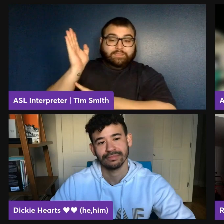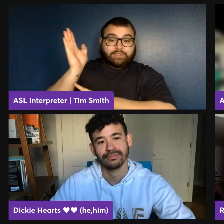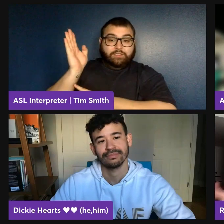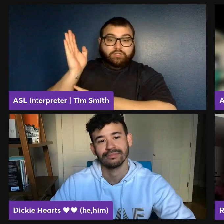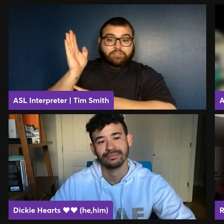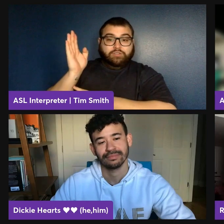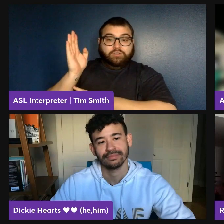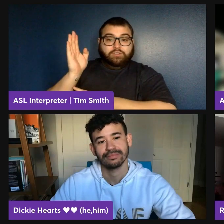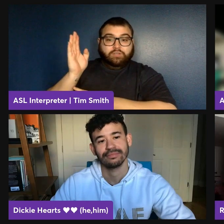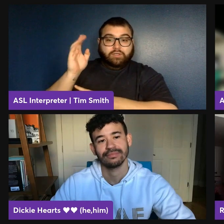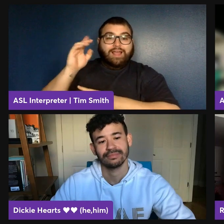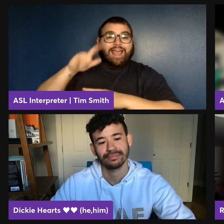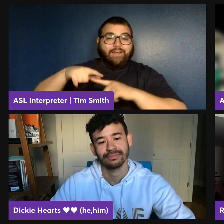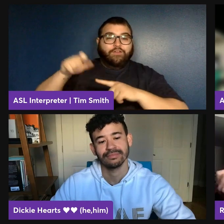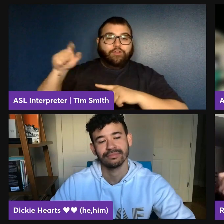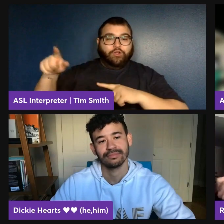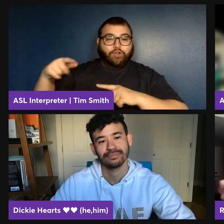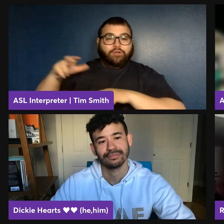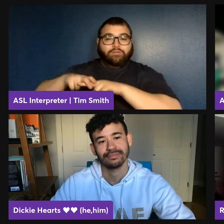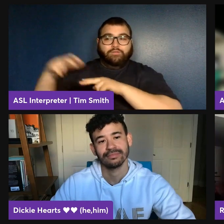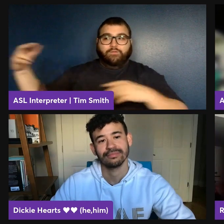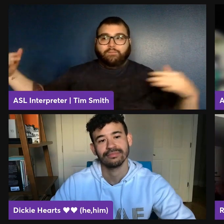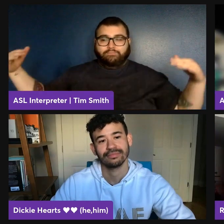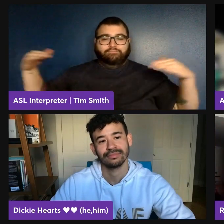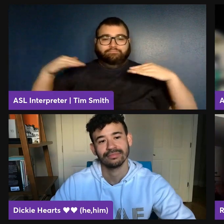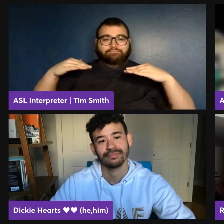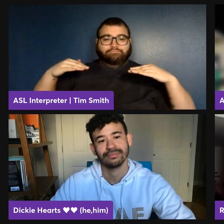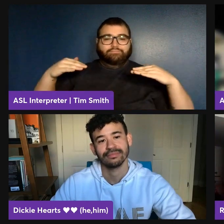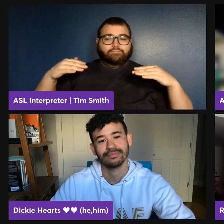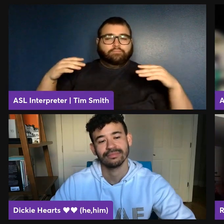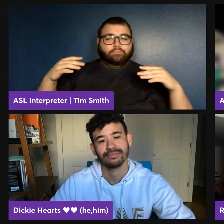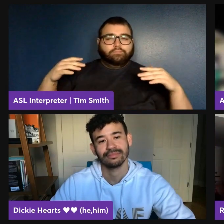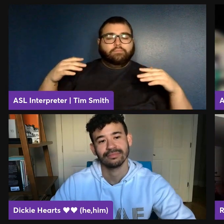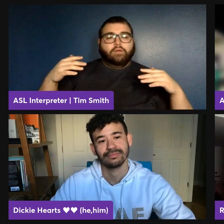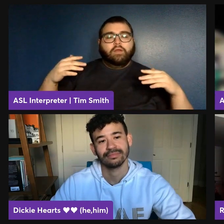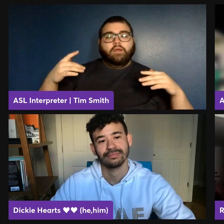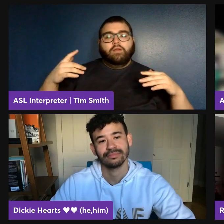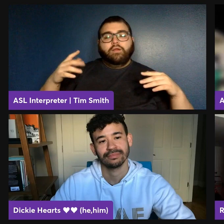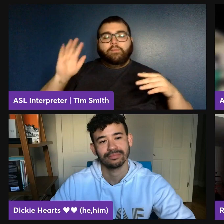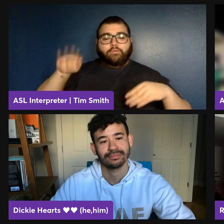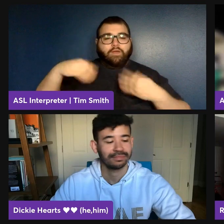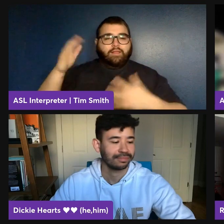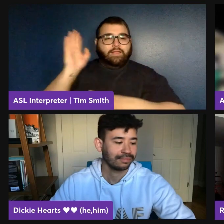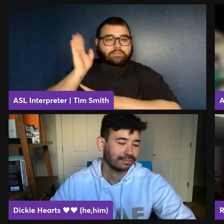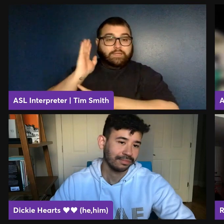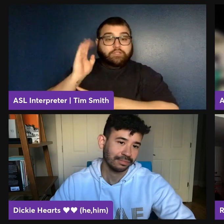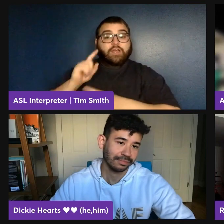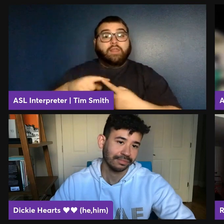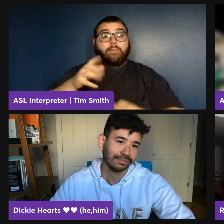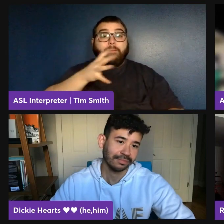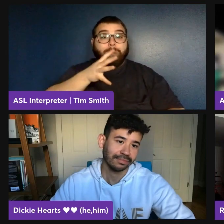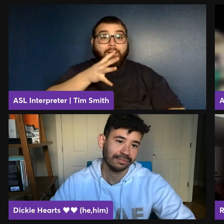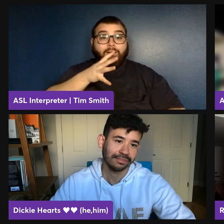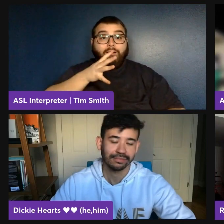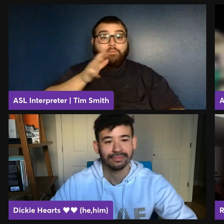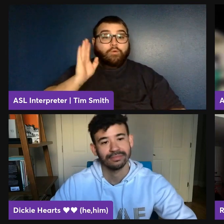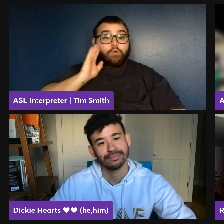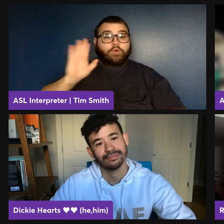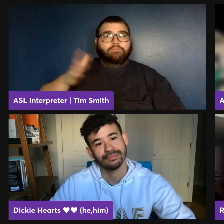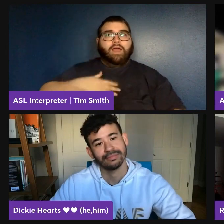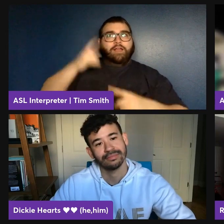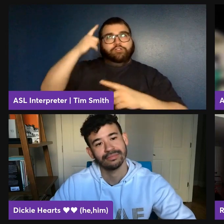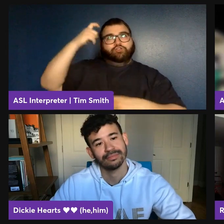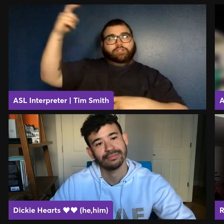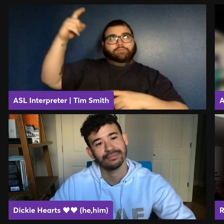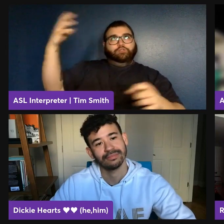wings, yes, but giving that speech. And like my mom, who's known that my dream was to win a Tony since I was a